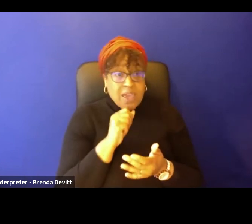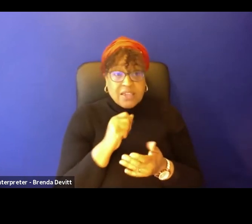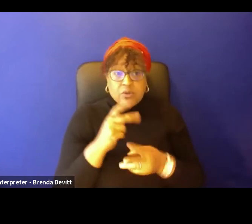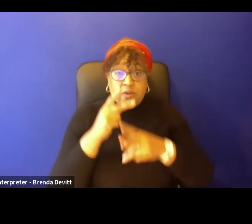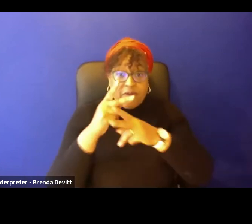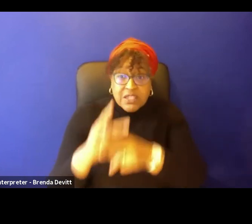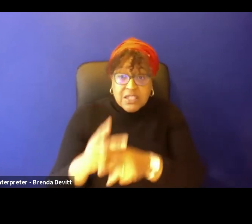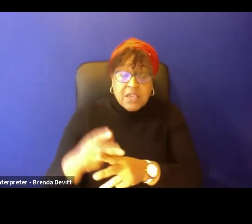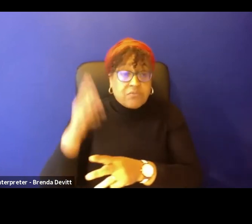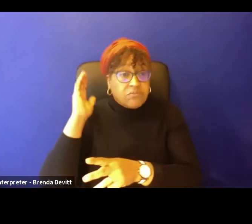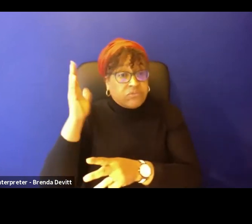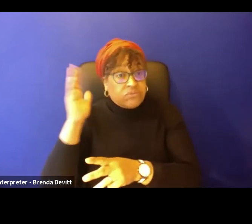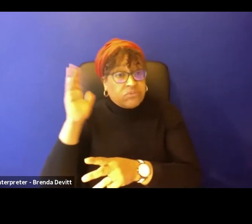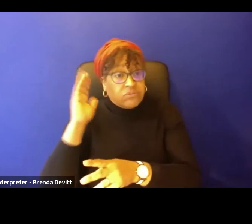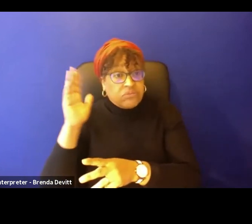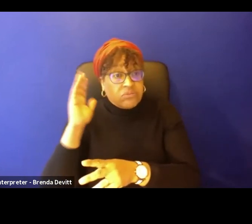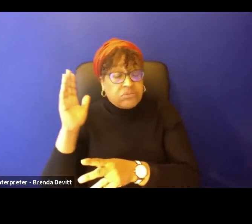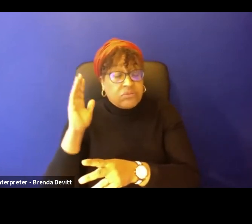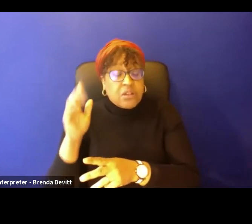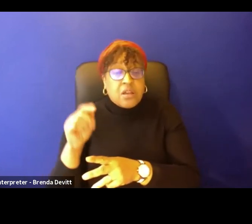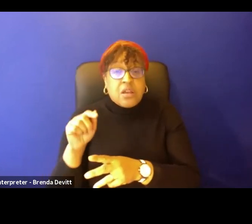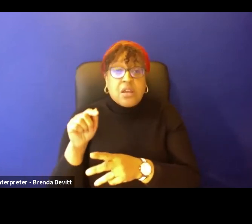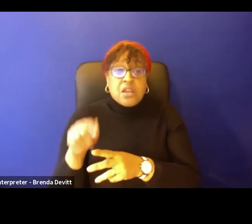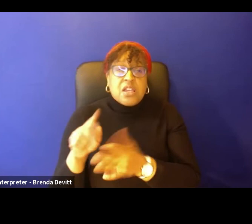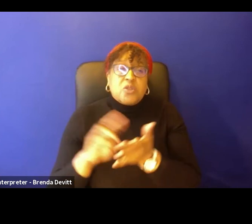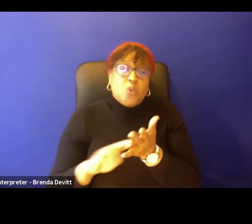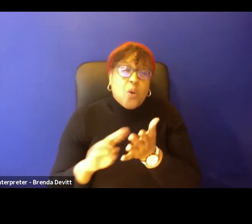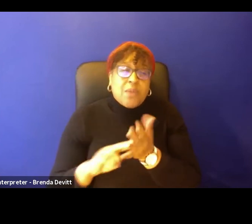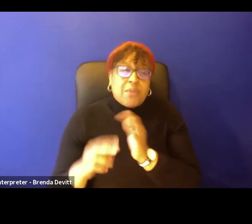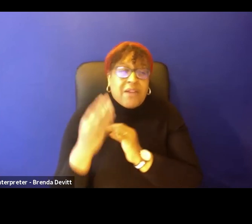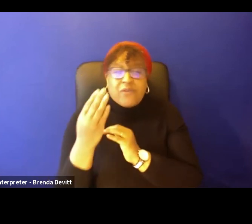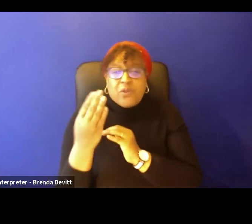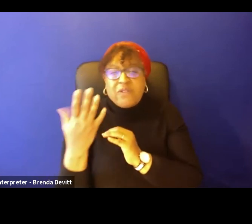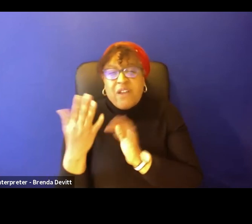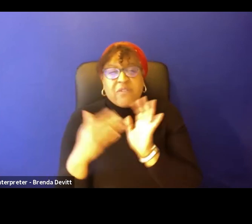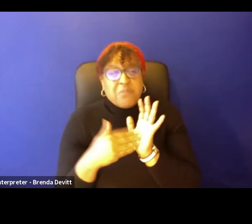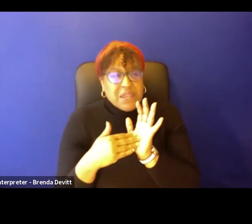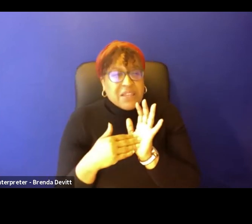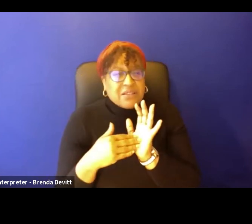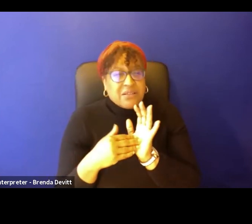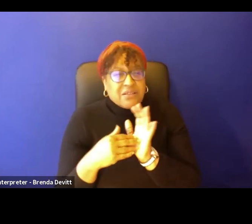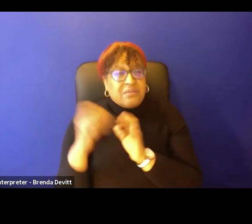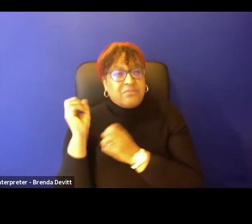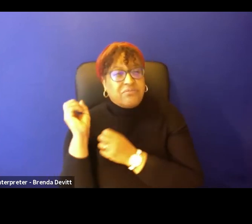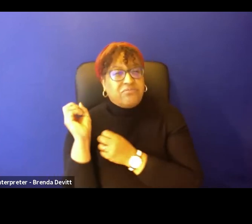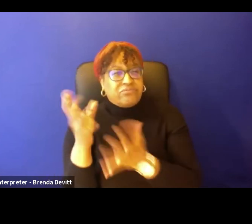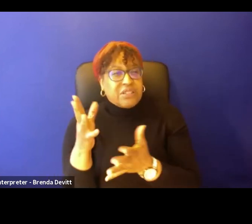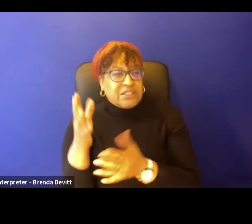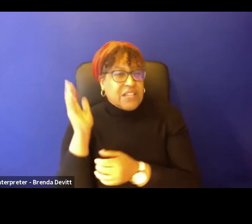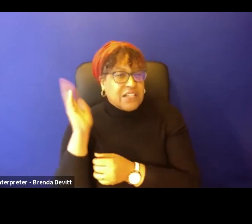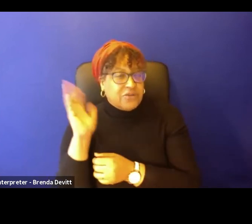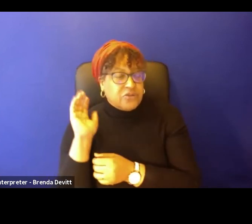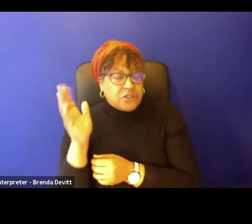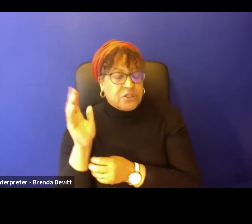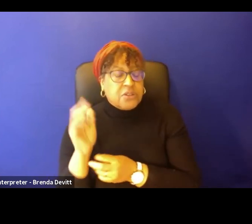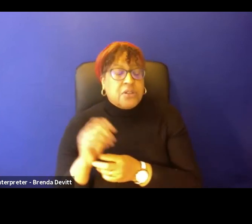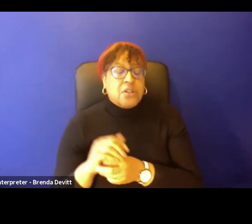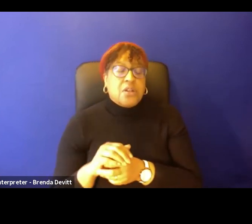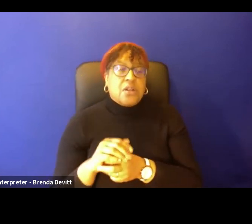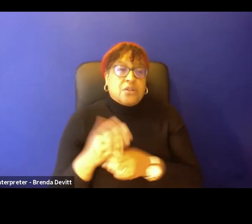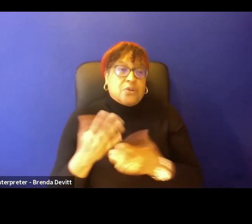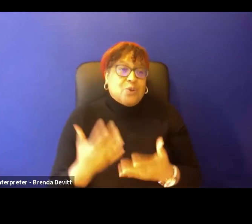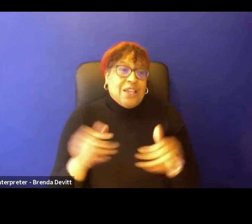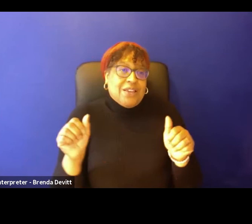around 45 minutes. So today was a absolute quick run through, and we then just have